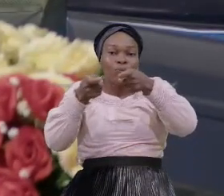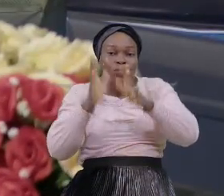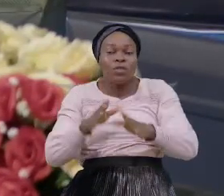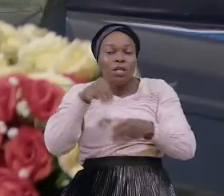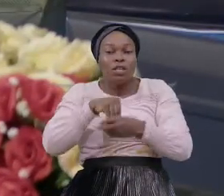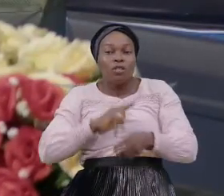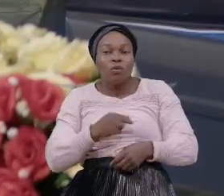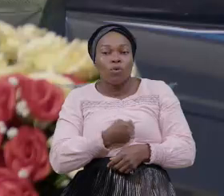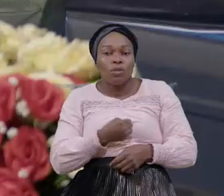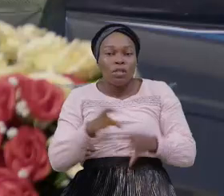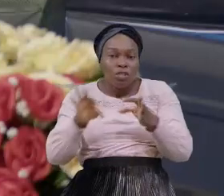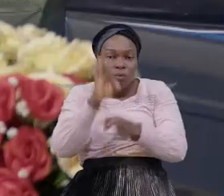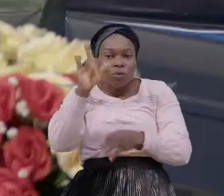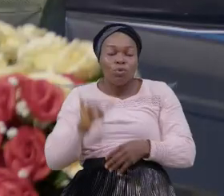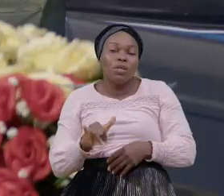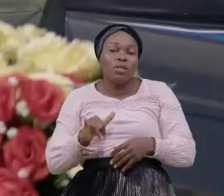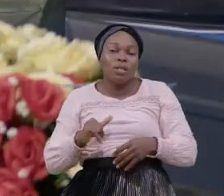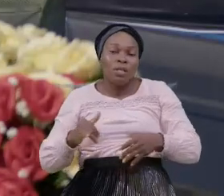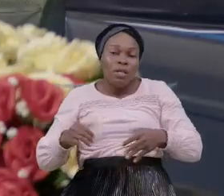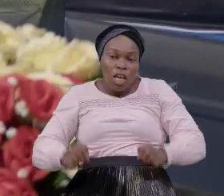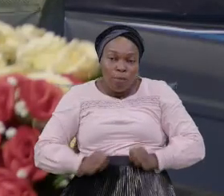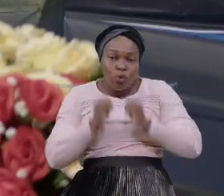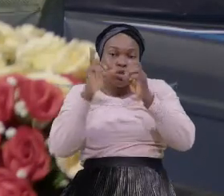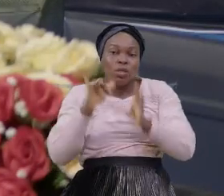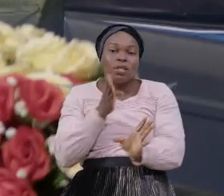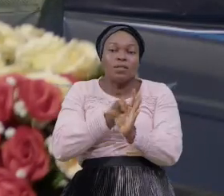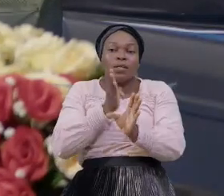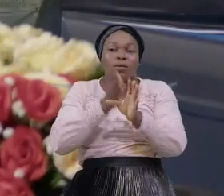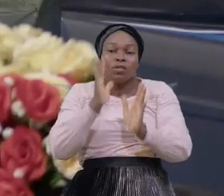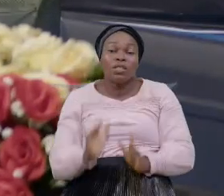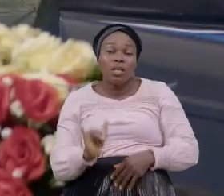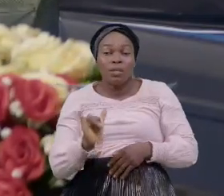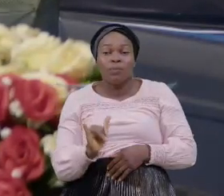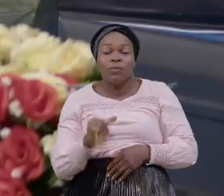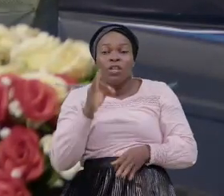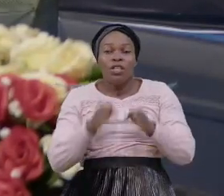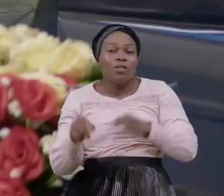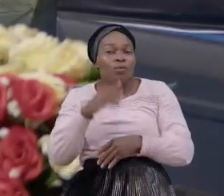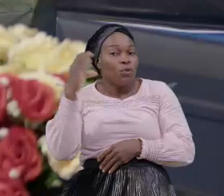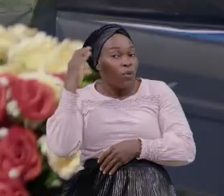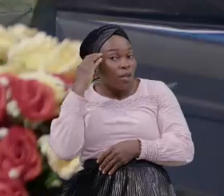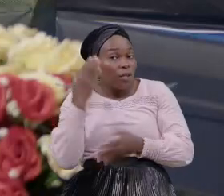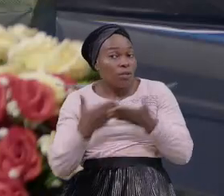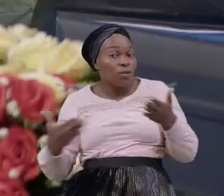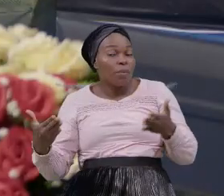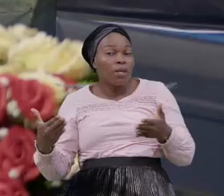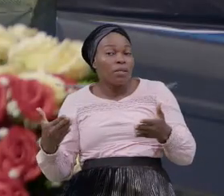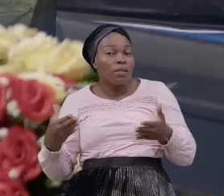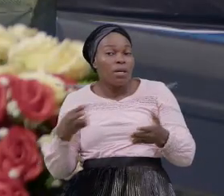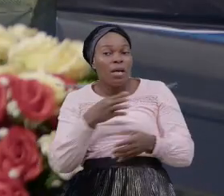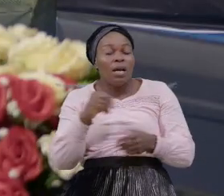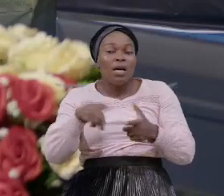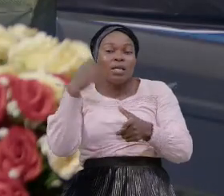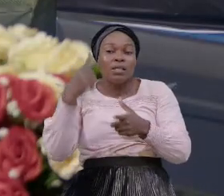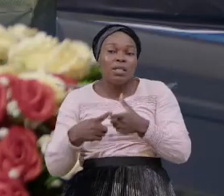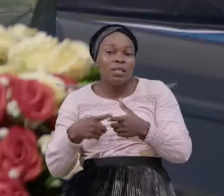emotionally, psychologically. If you hear something, and then that thing